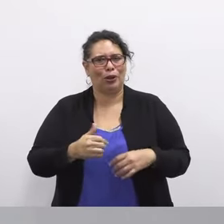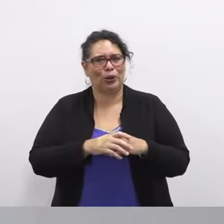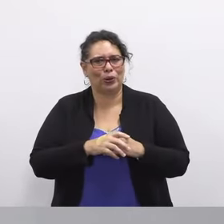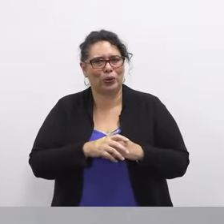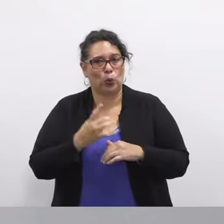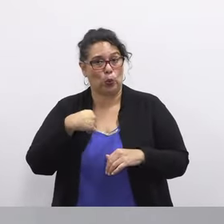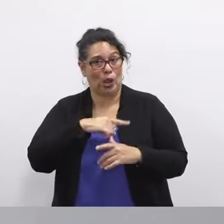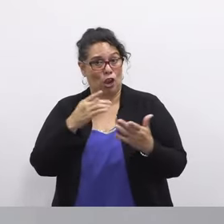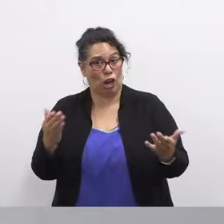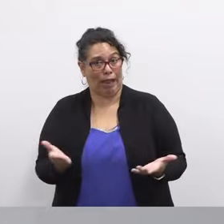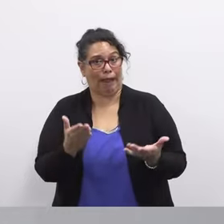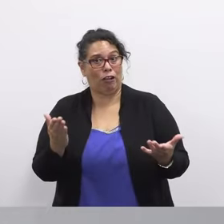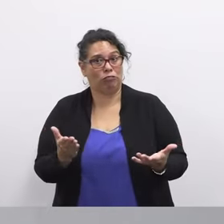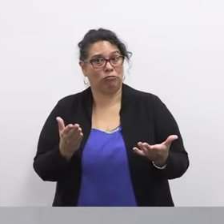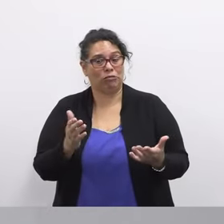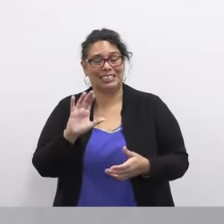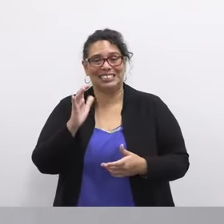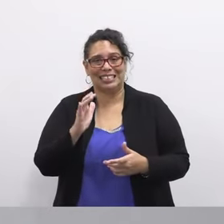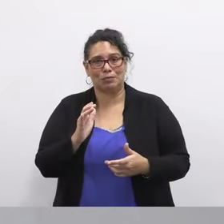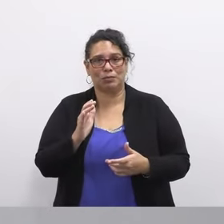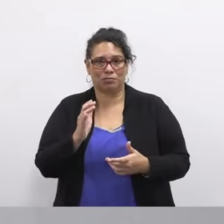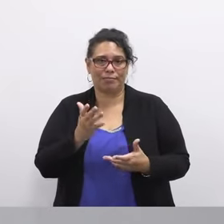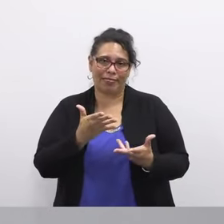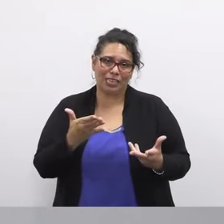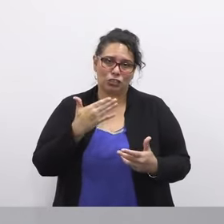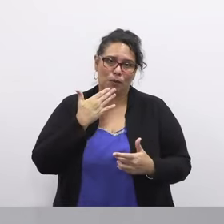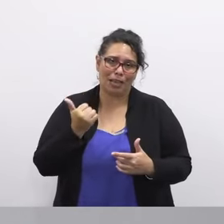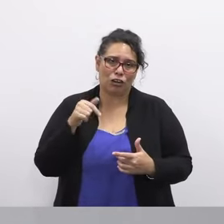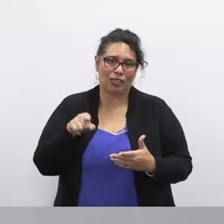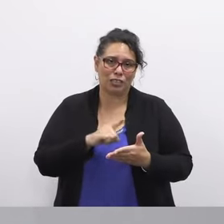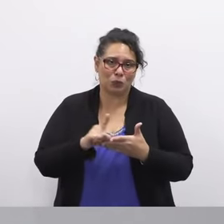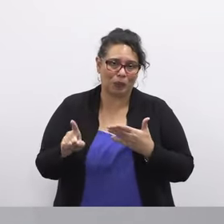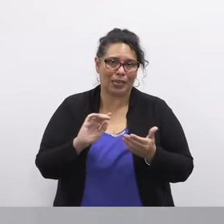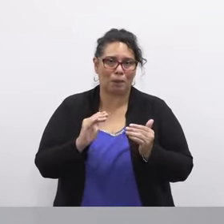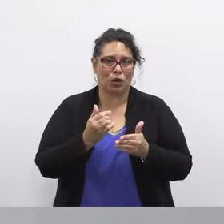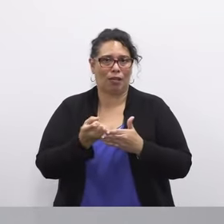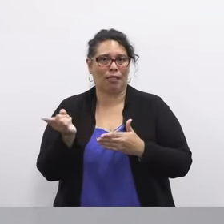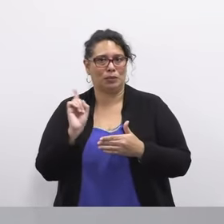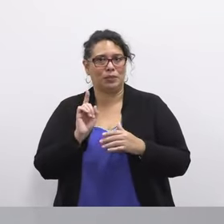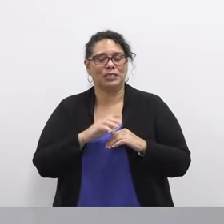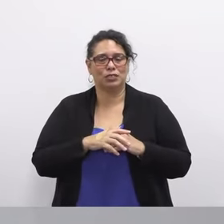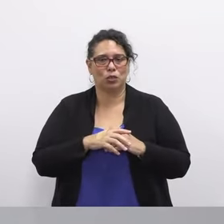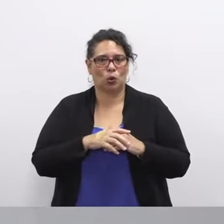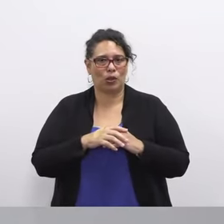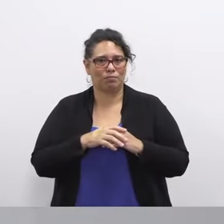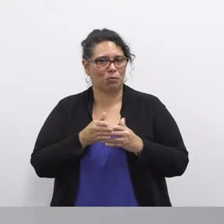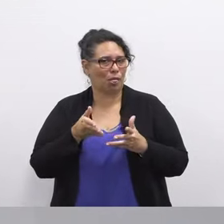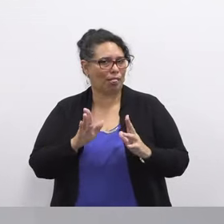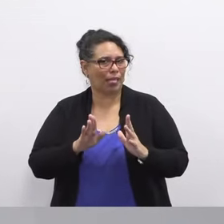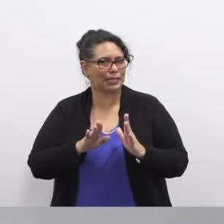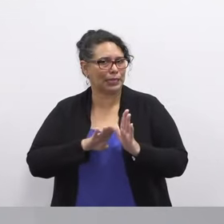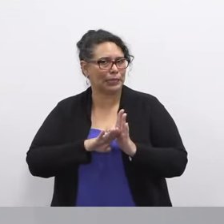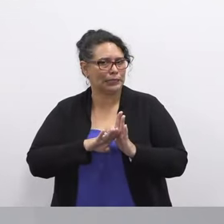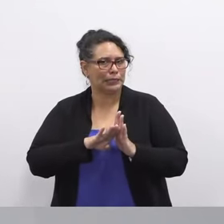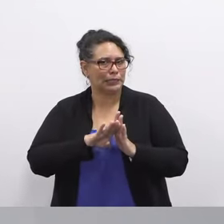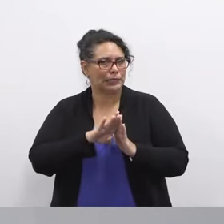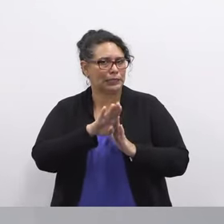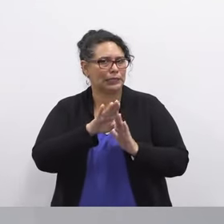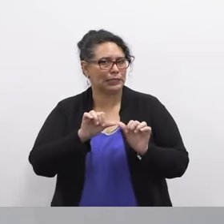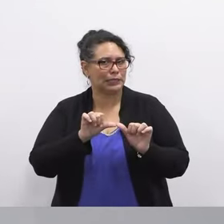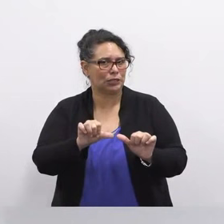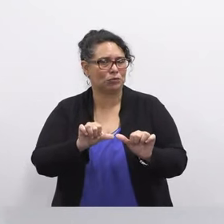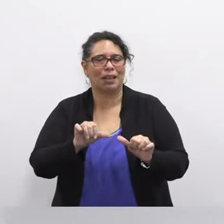like things are slightly better this week, right? So let's keep that trend going. That's my report for